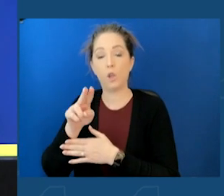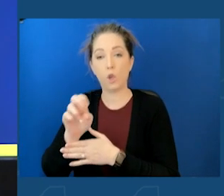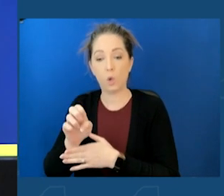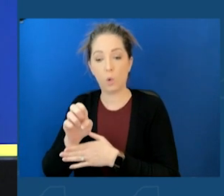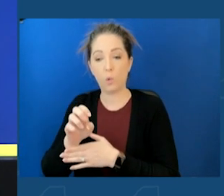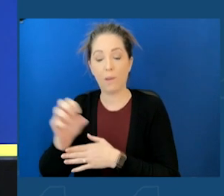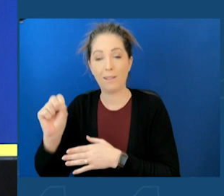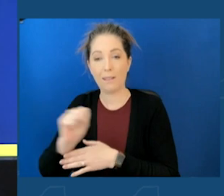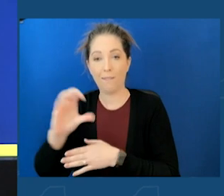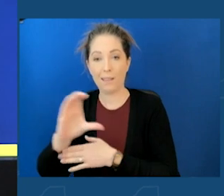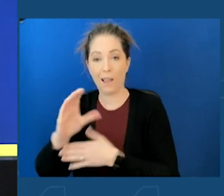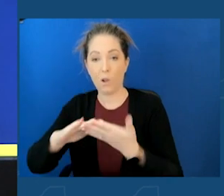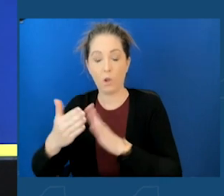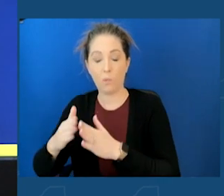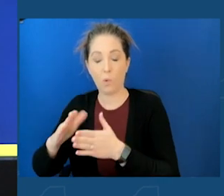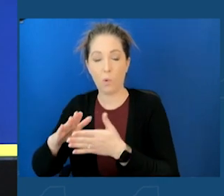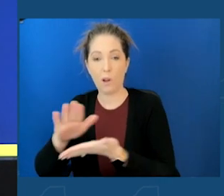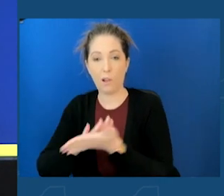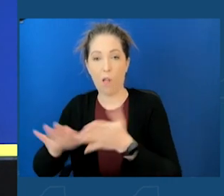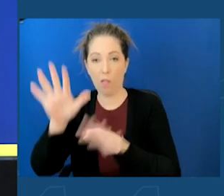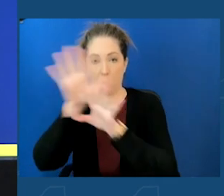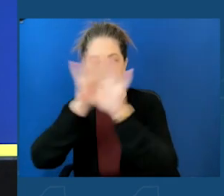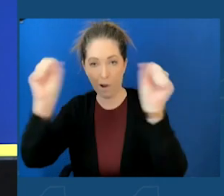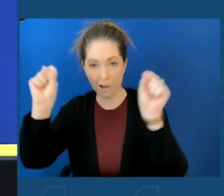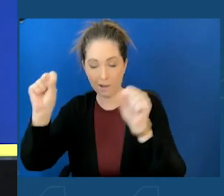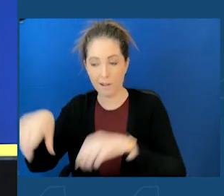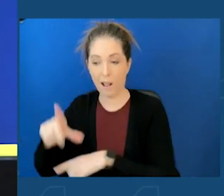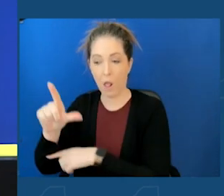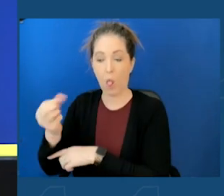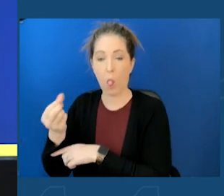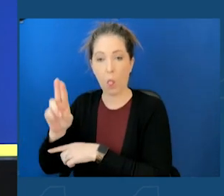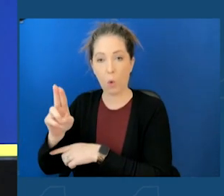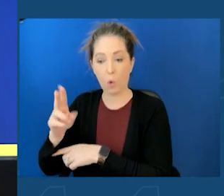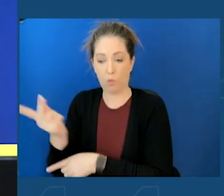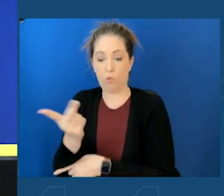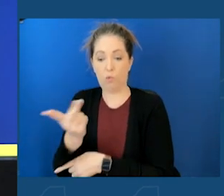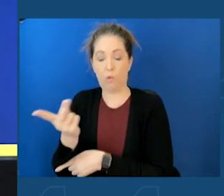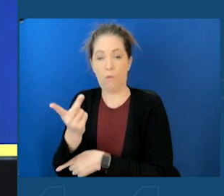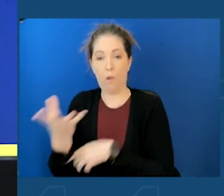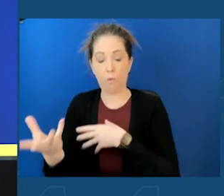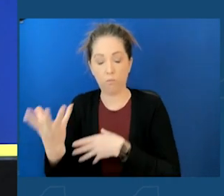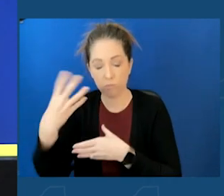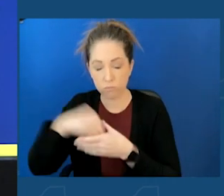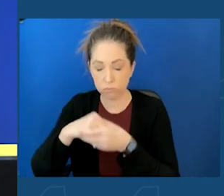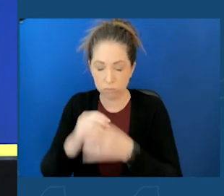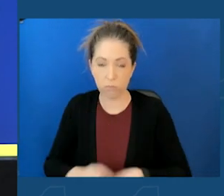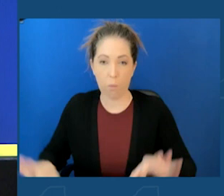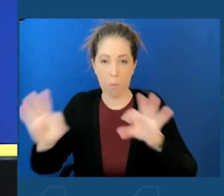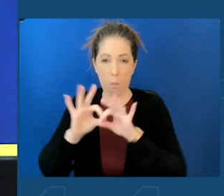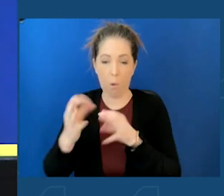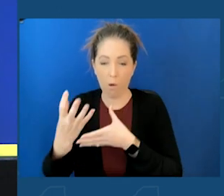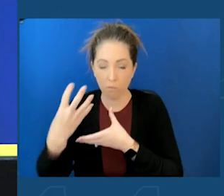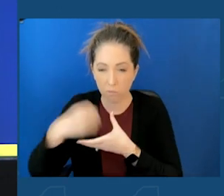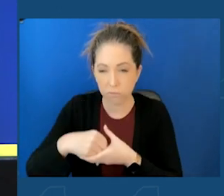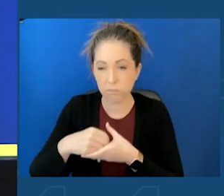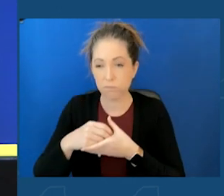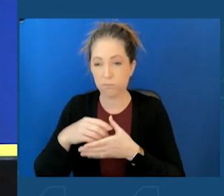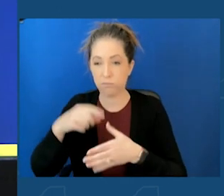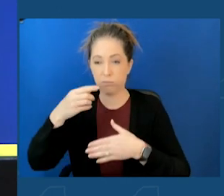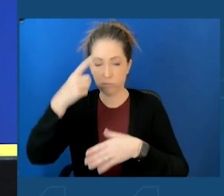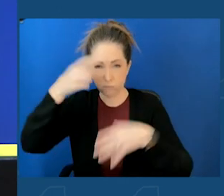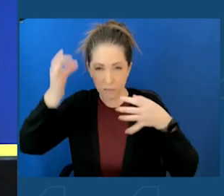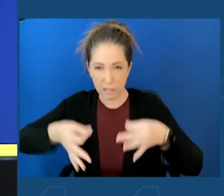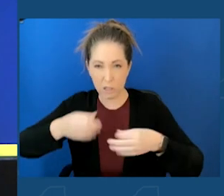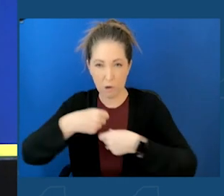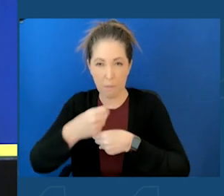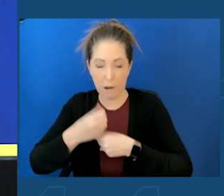who together have been an important part of this decision-making process. And working with them has opened my eyes.